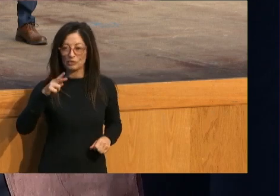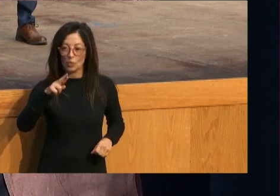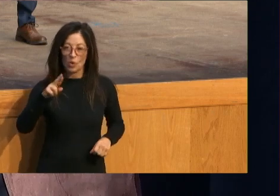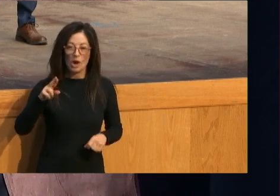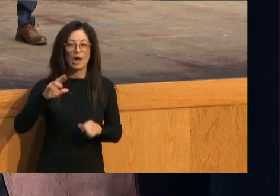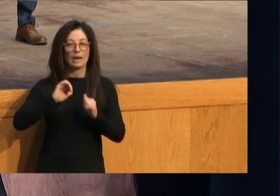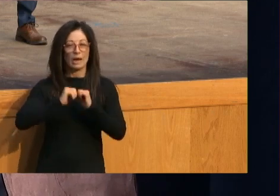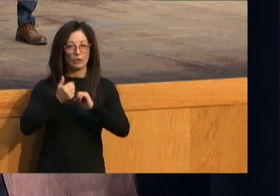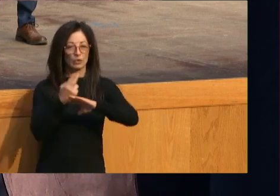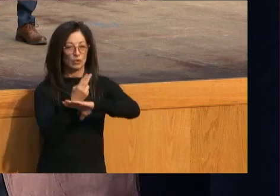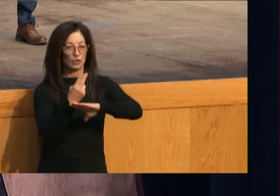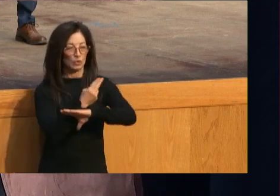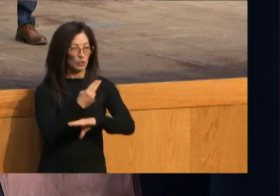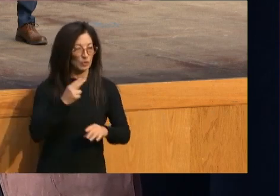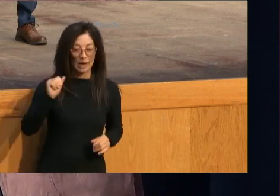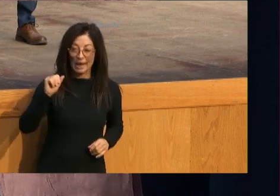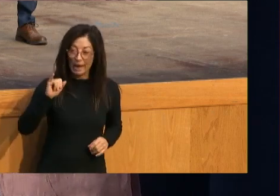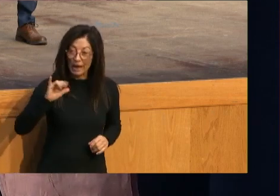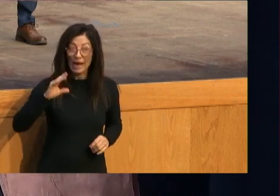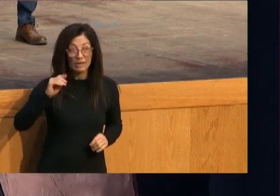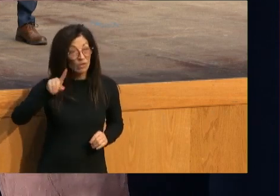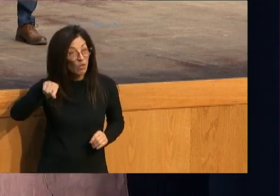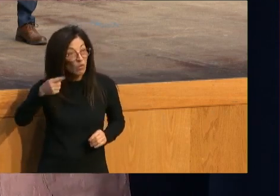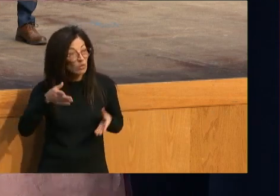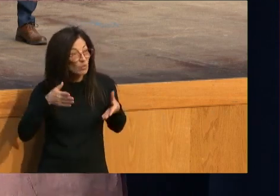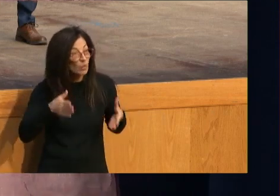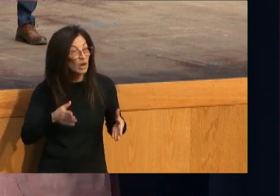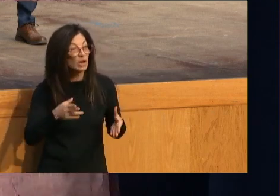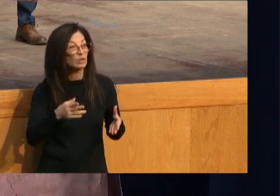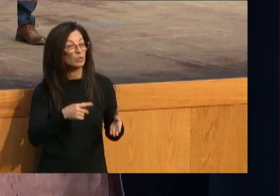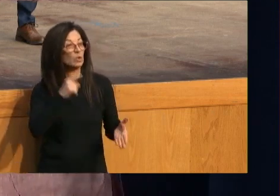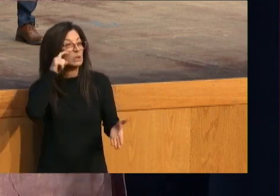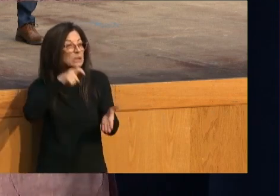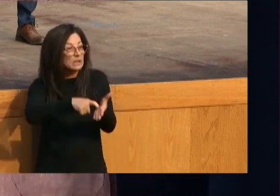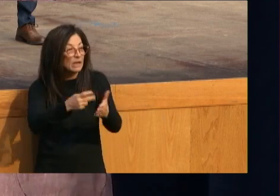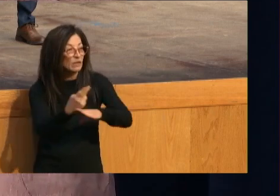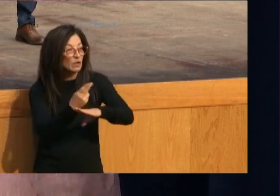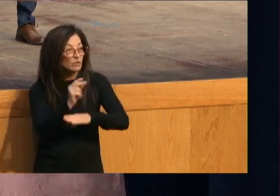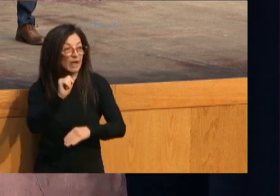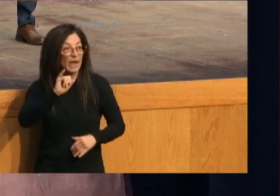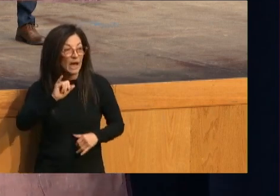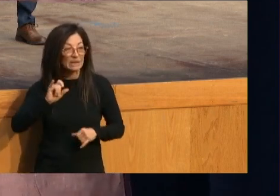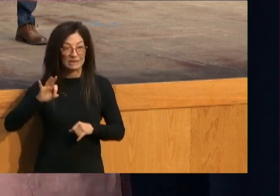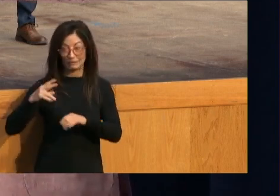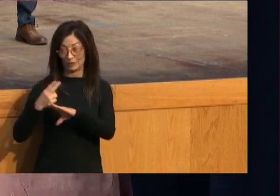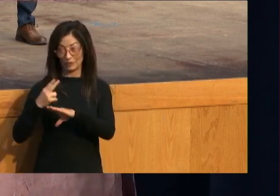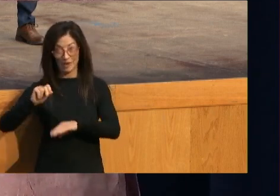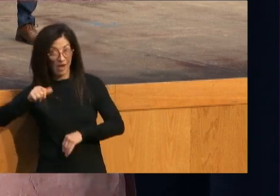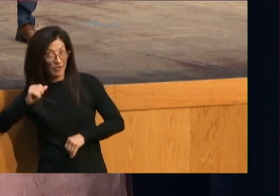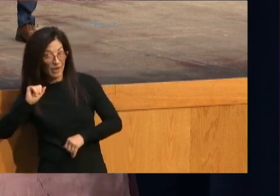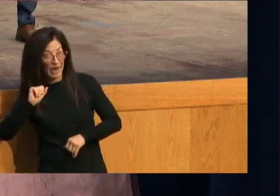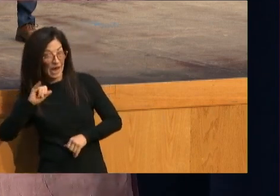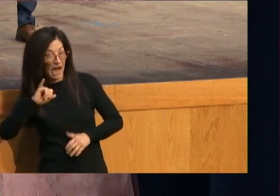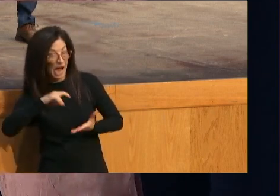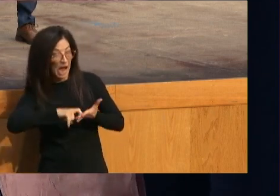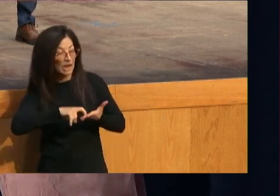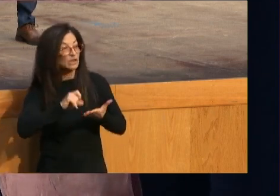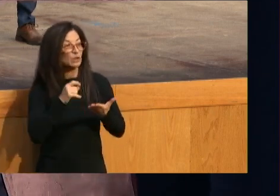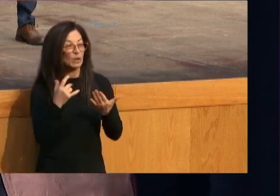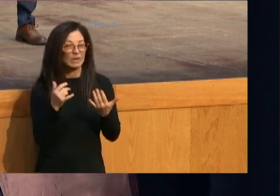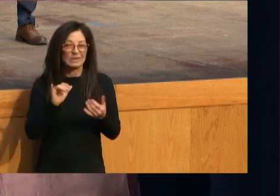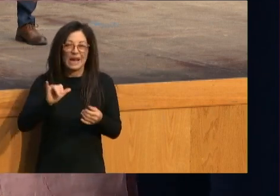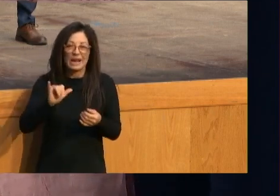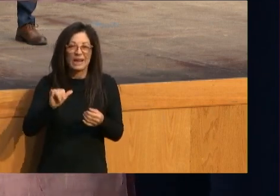AI, and really the only way to, sometimes detect the use of AI is with other AI, and so the snake starts eating its tail a little